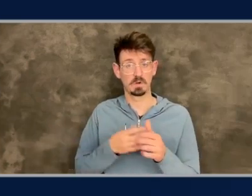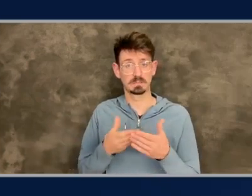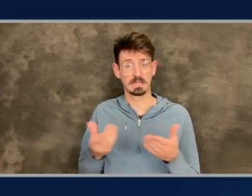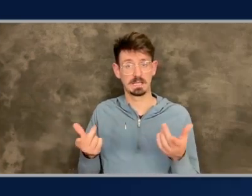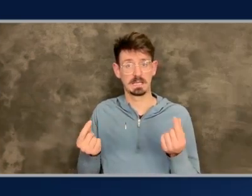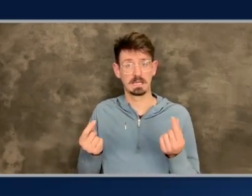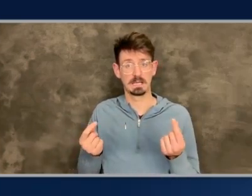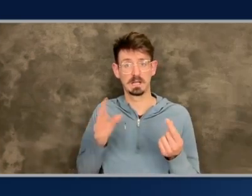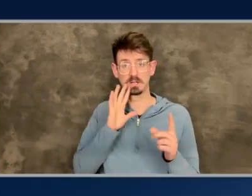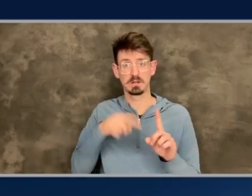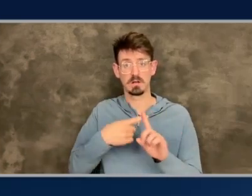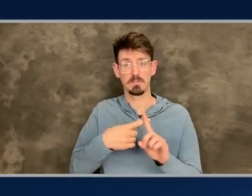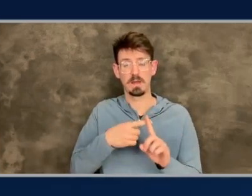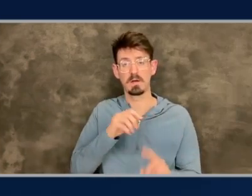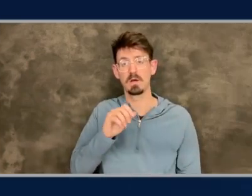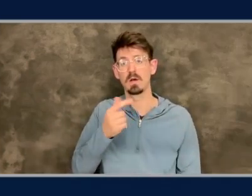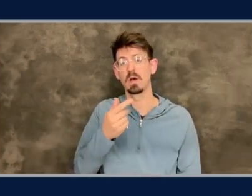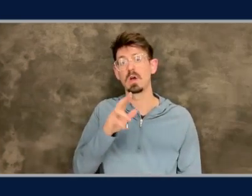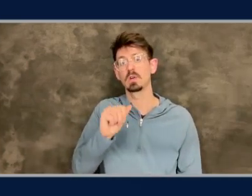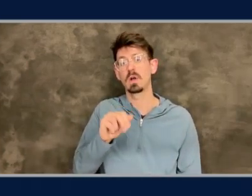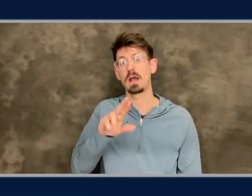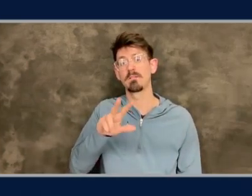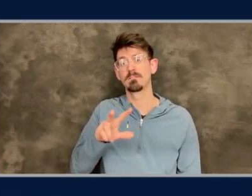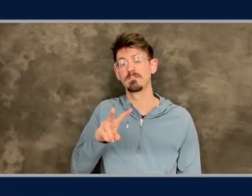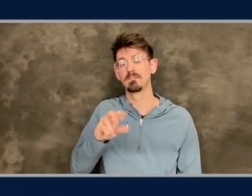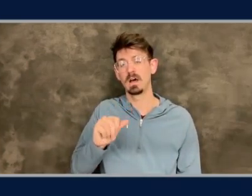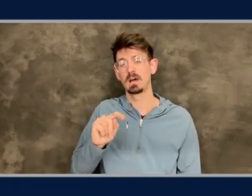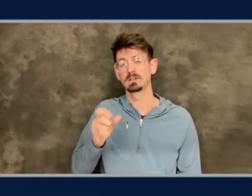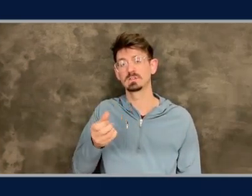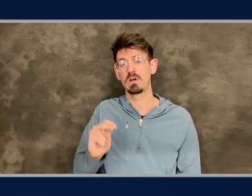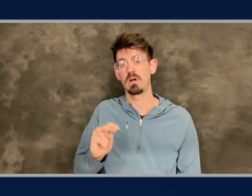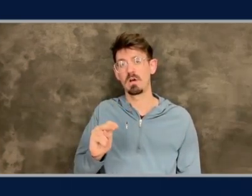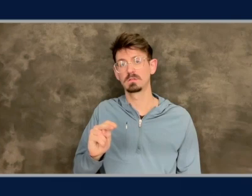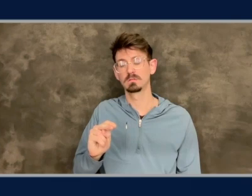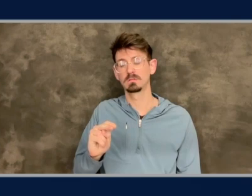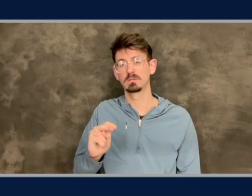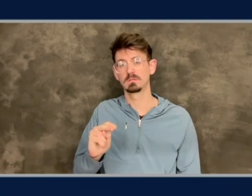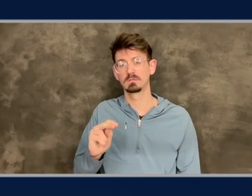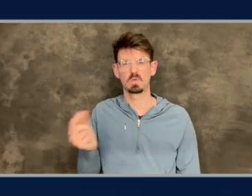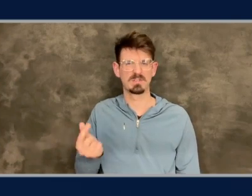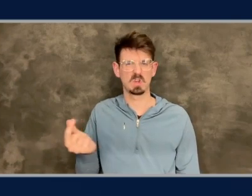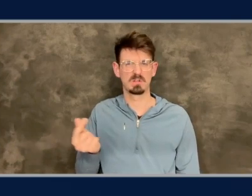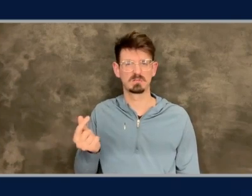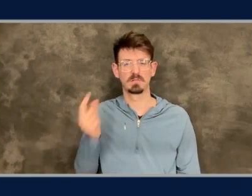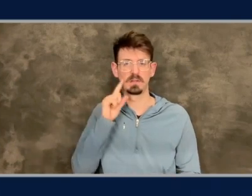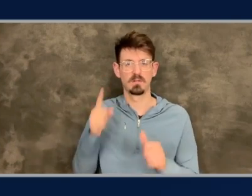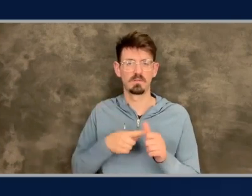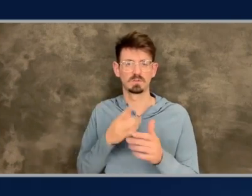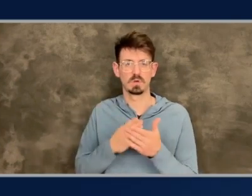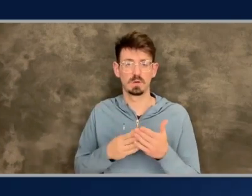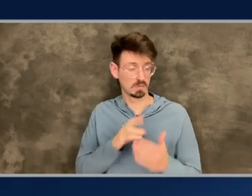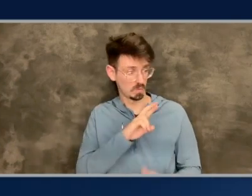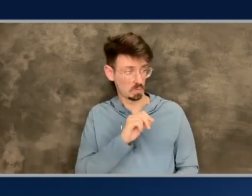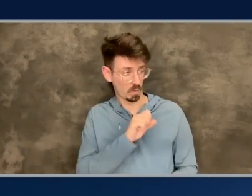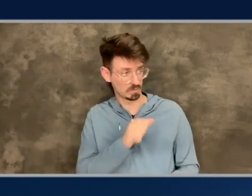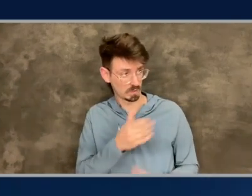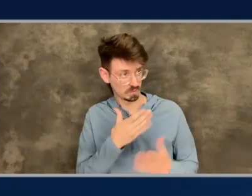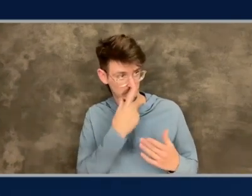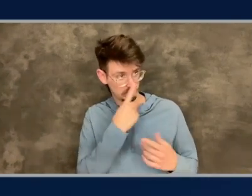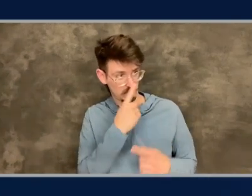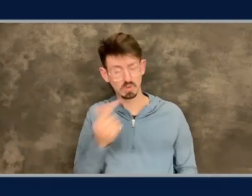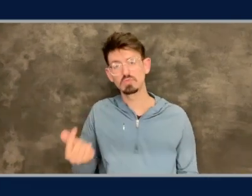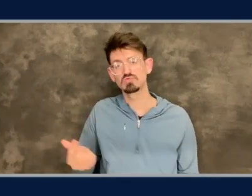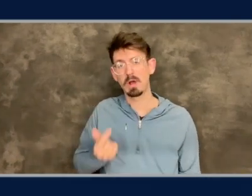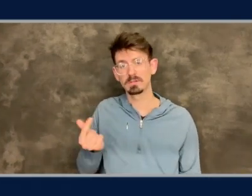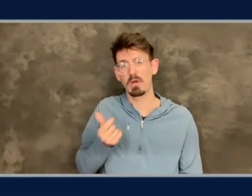what Graviton is in the first place. So do one of us want to define, Rosa, maybe? Yeah, sure. So Graviton is